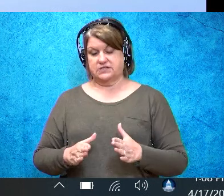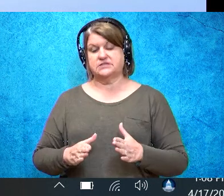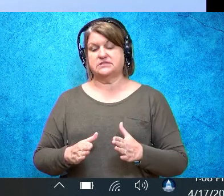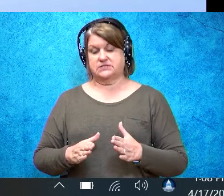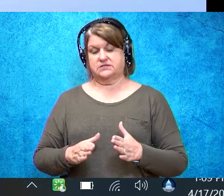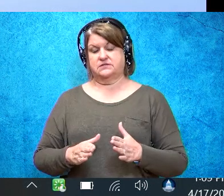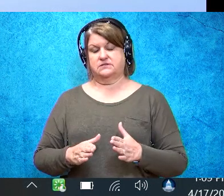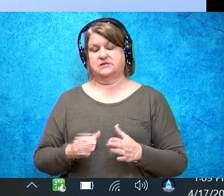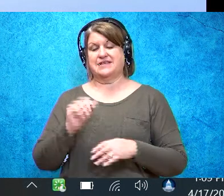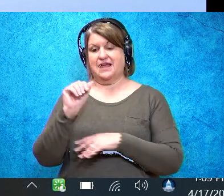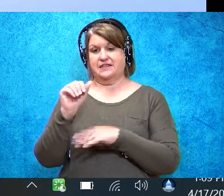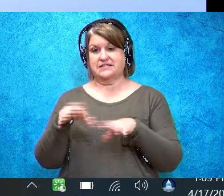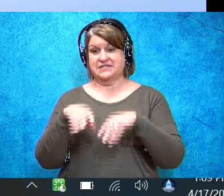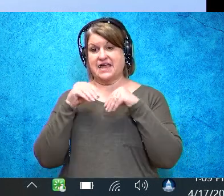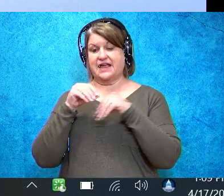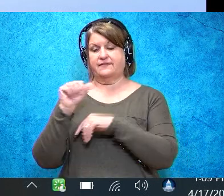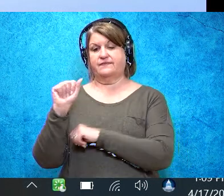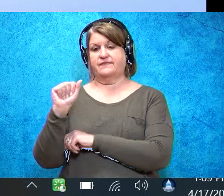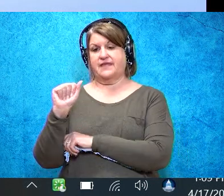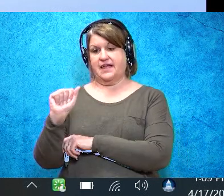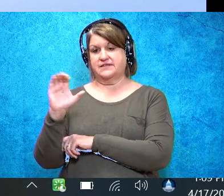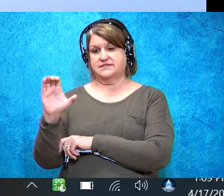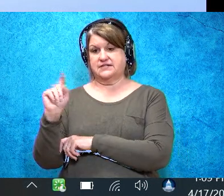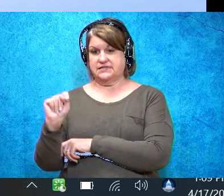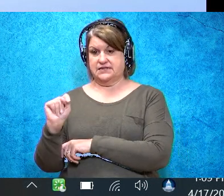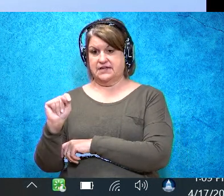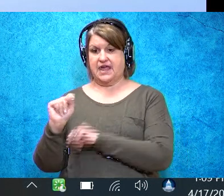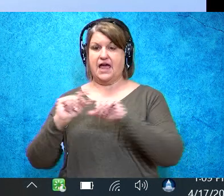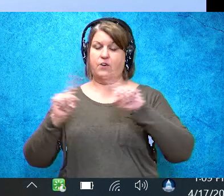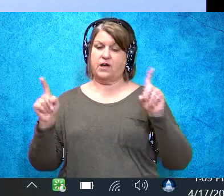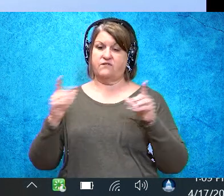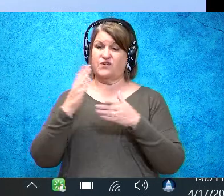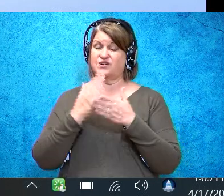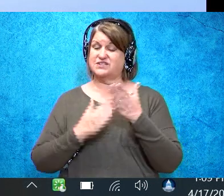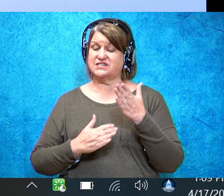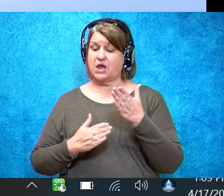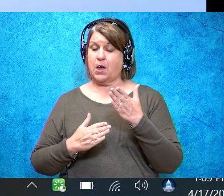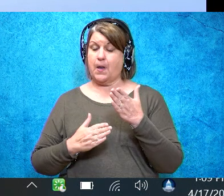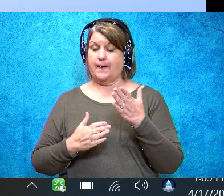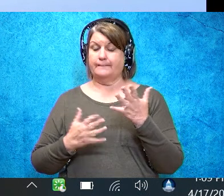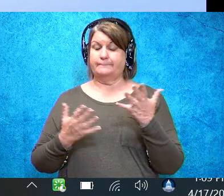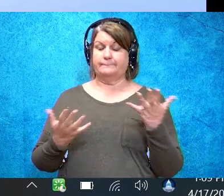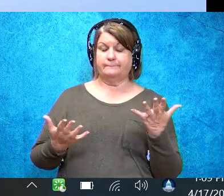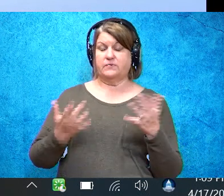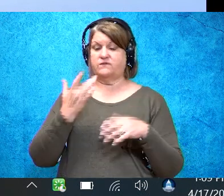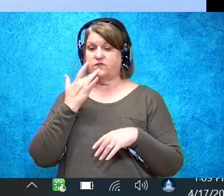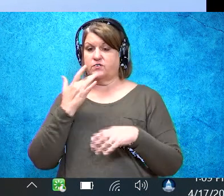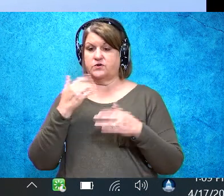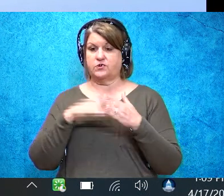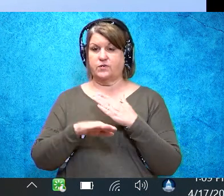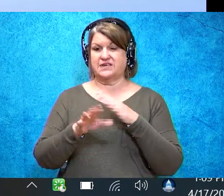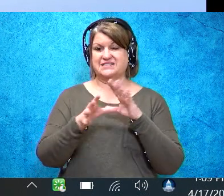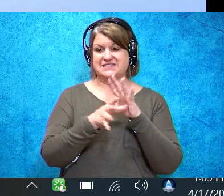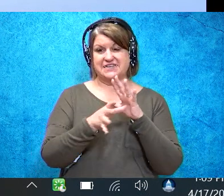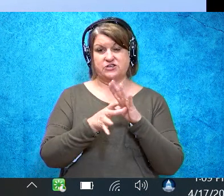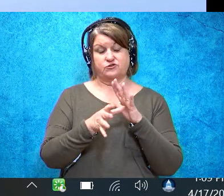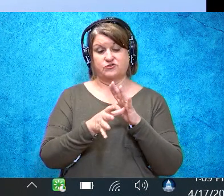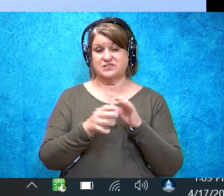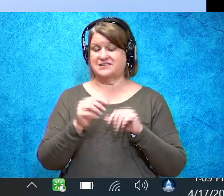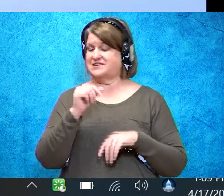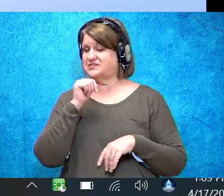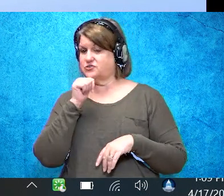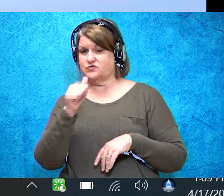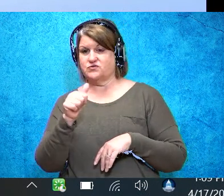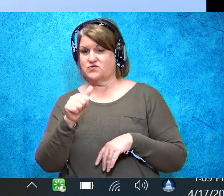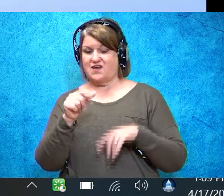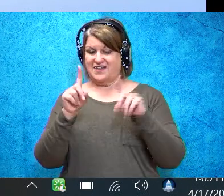tend to transfer in as seniors, and some, for some reason or another, do not take that test